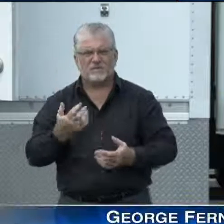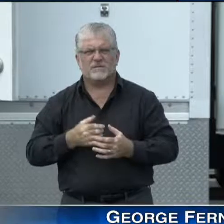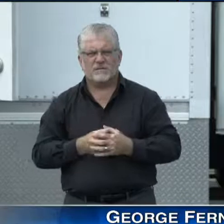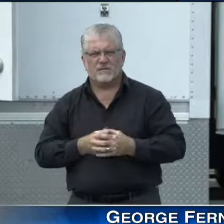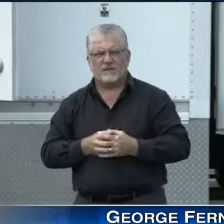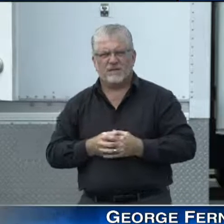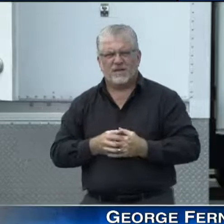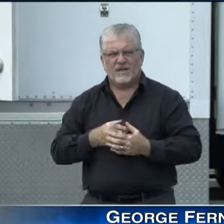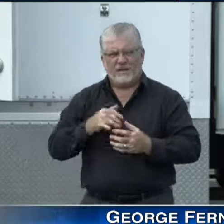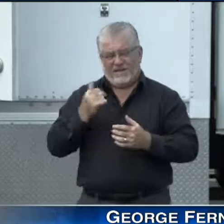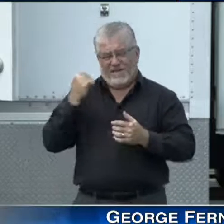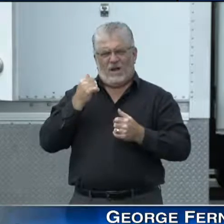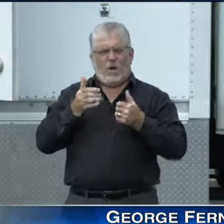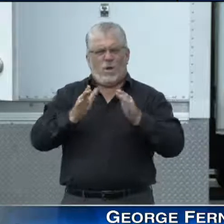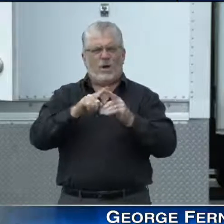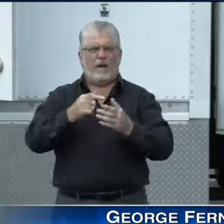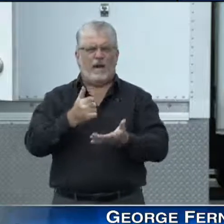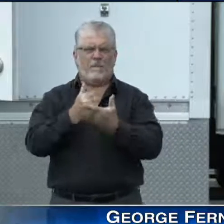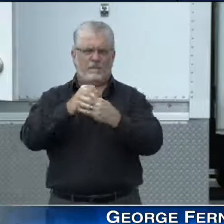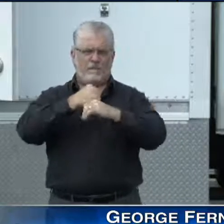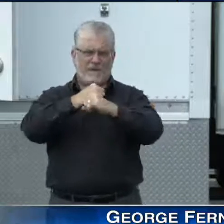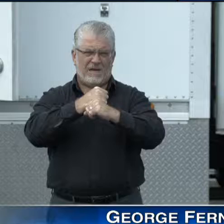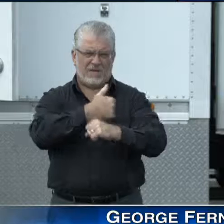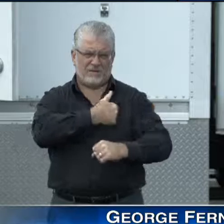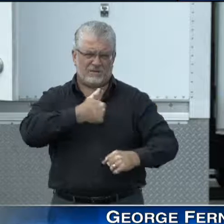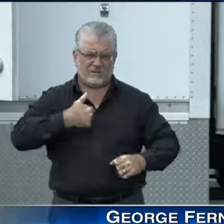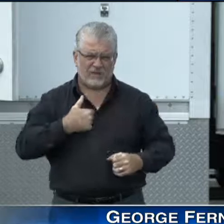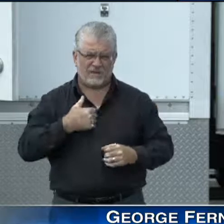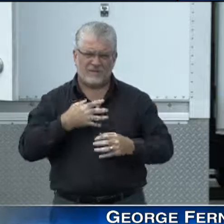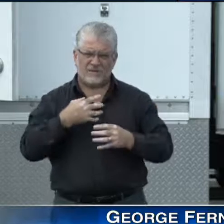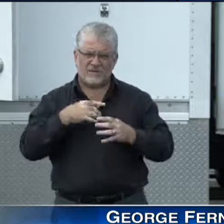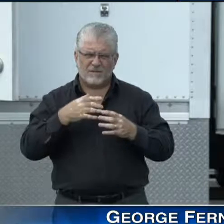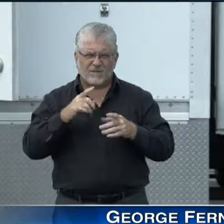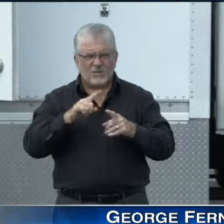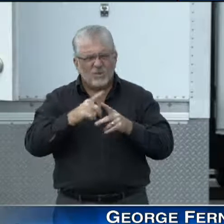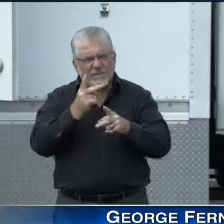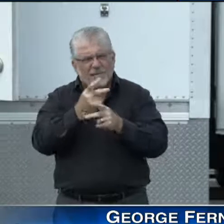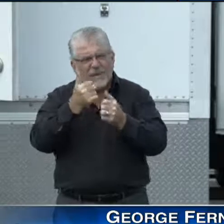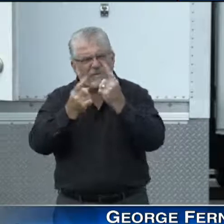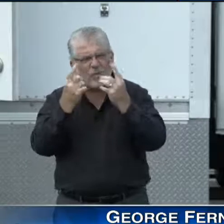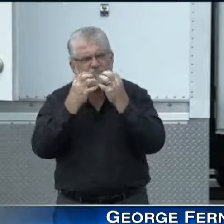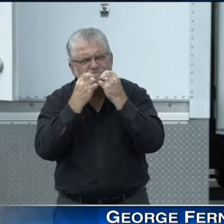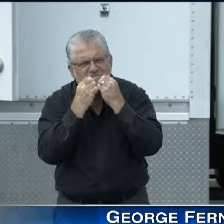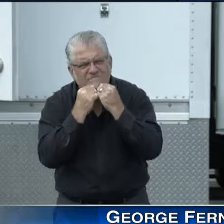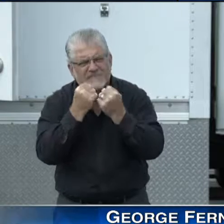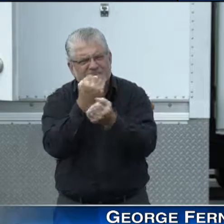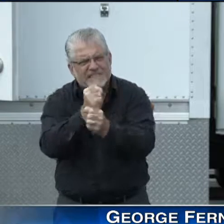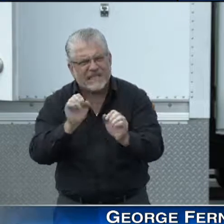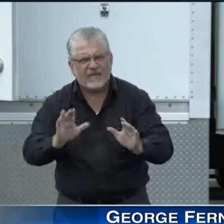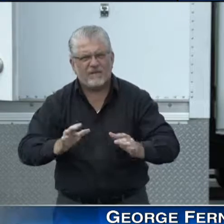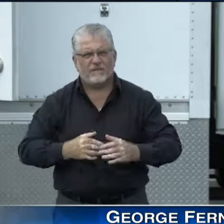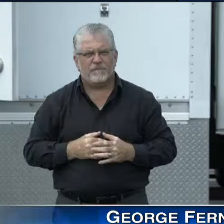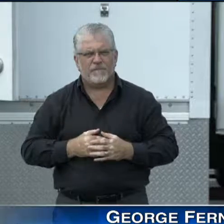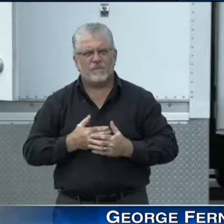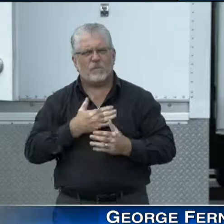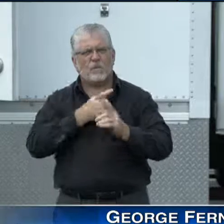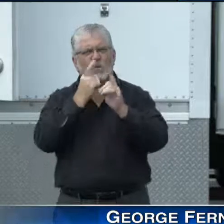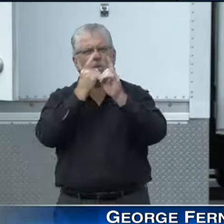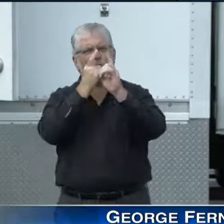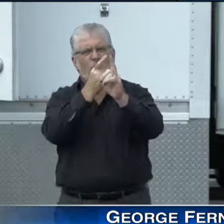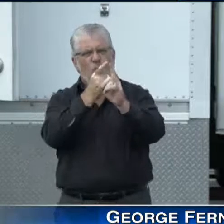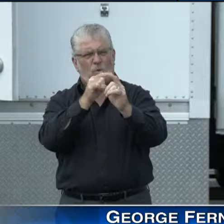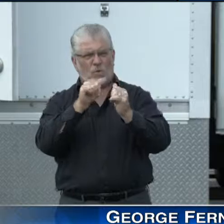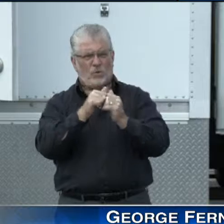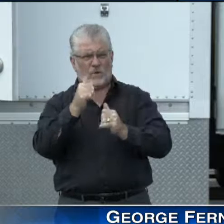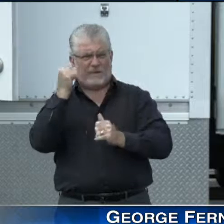the ones that we love. Through Kate, it is our goal to share facts to erase fear.